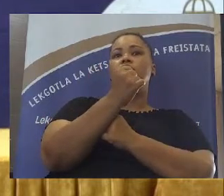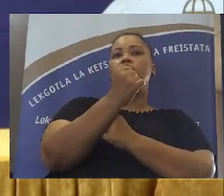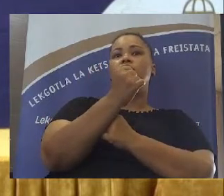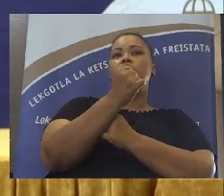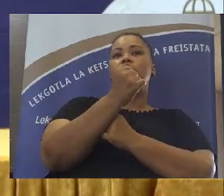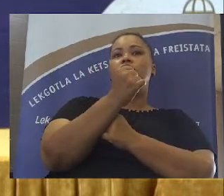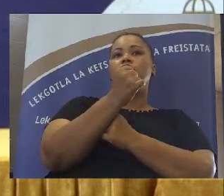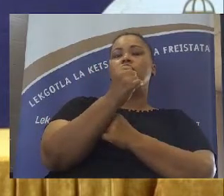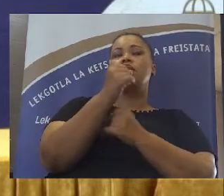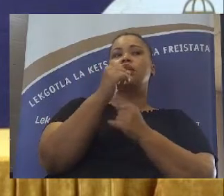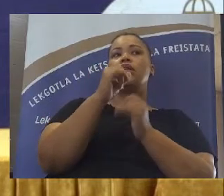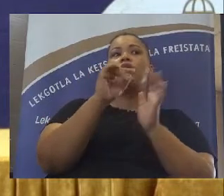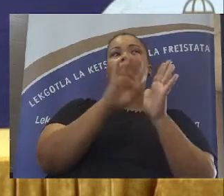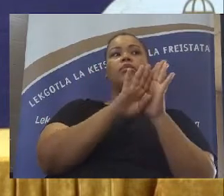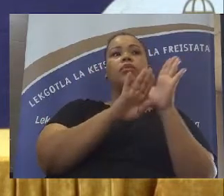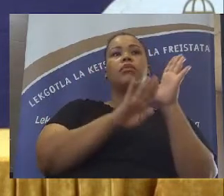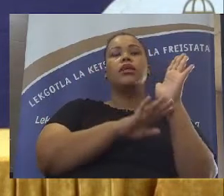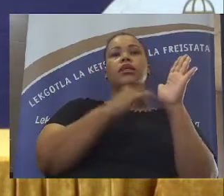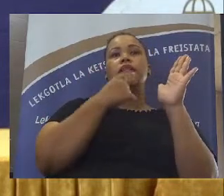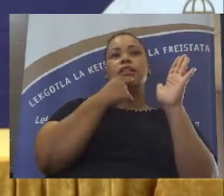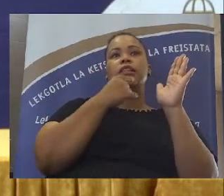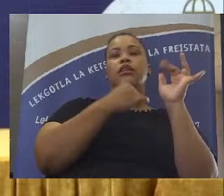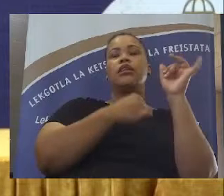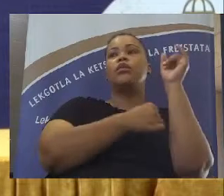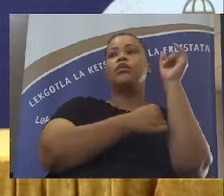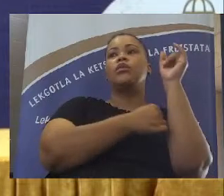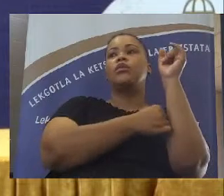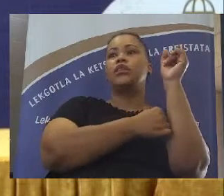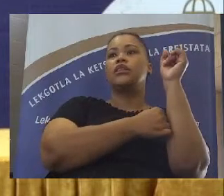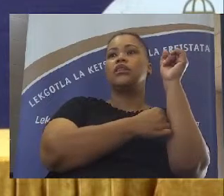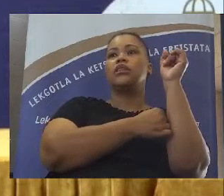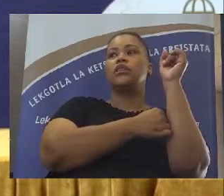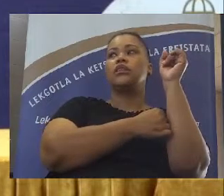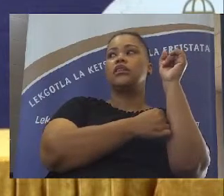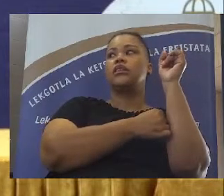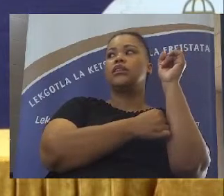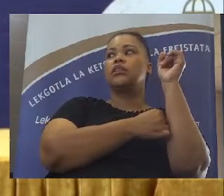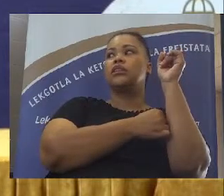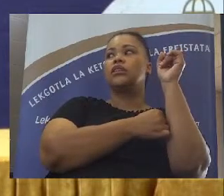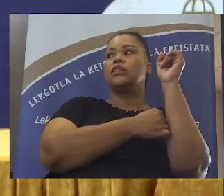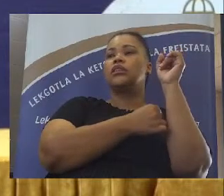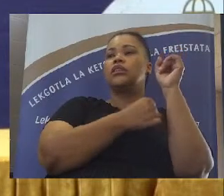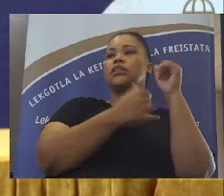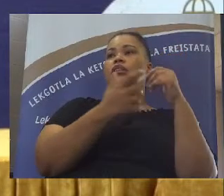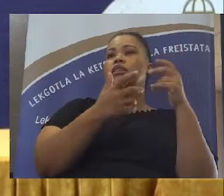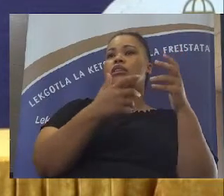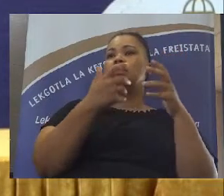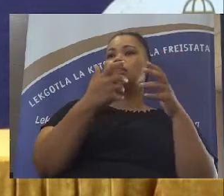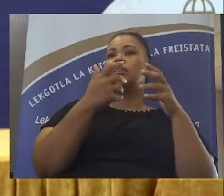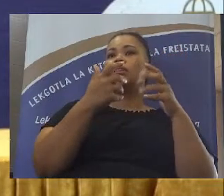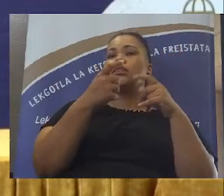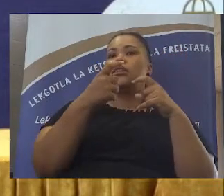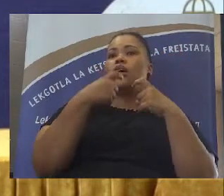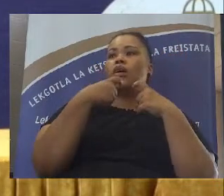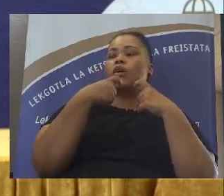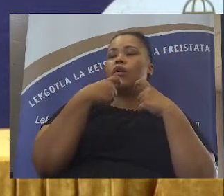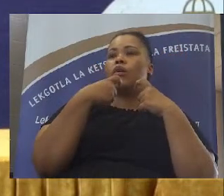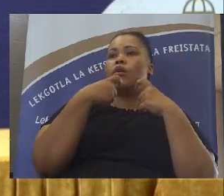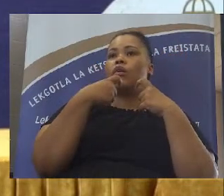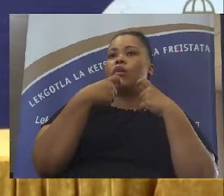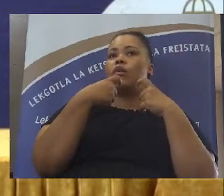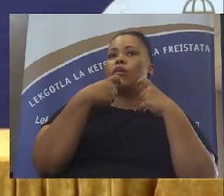the bill provides for the office to consider and dispose of complaints in